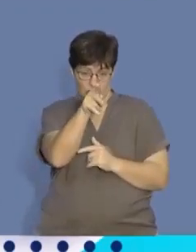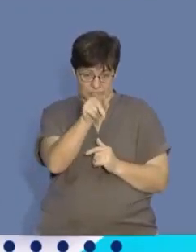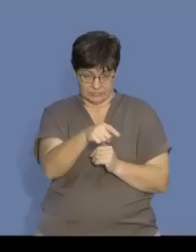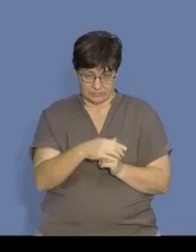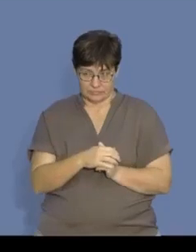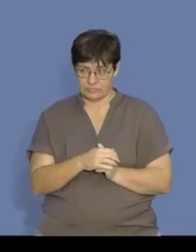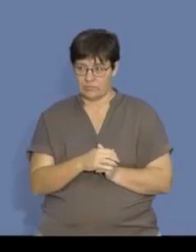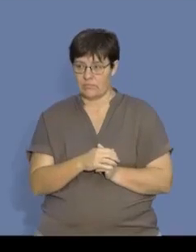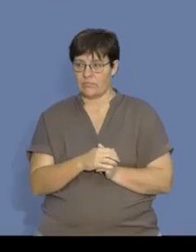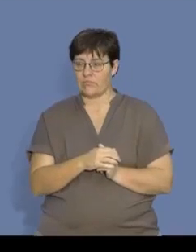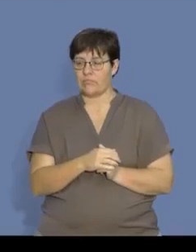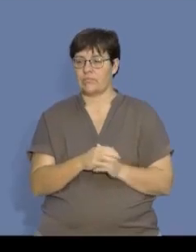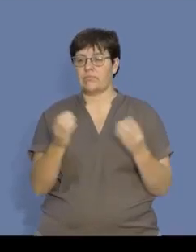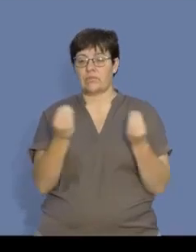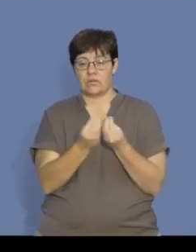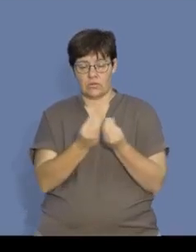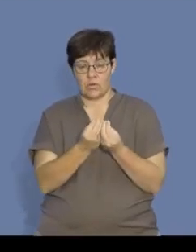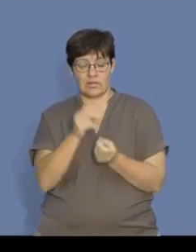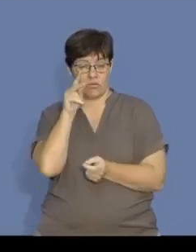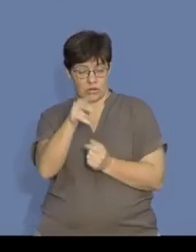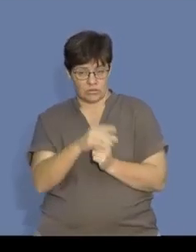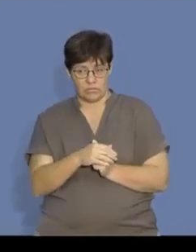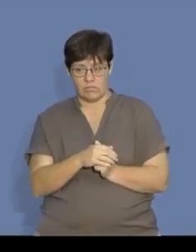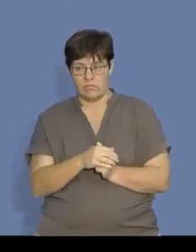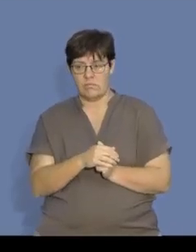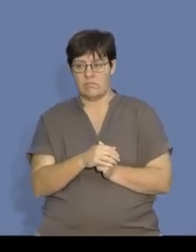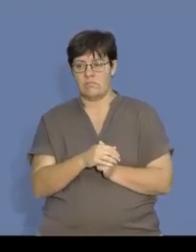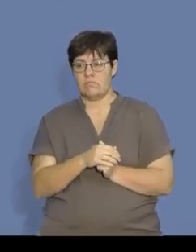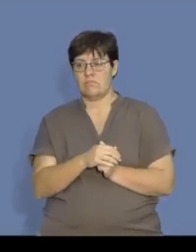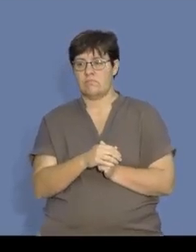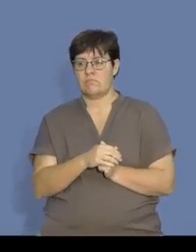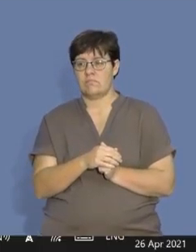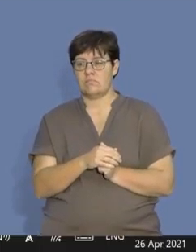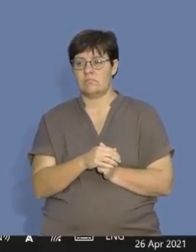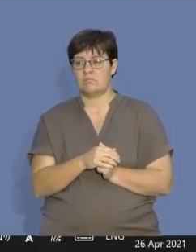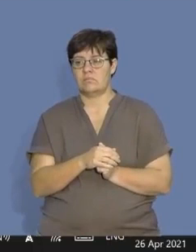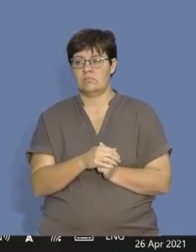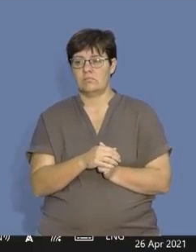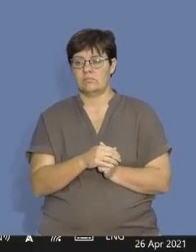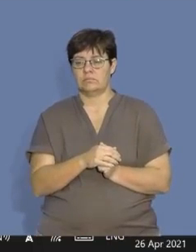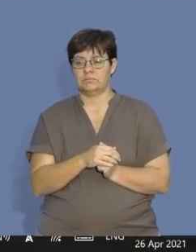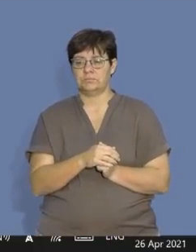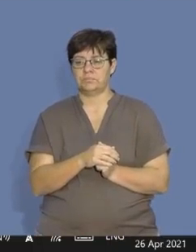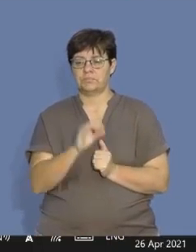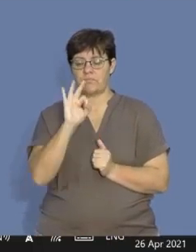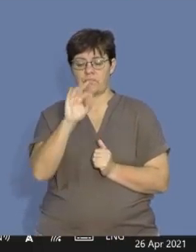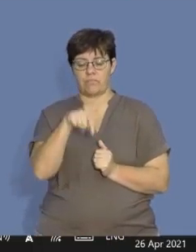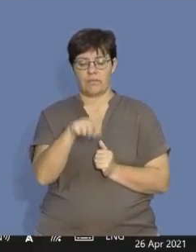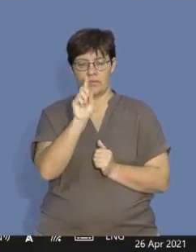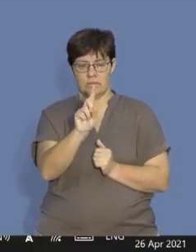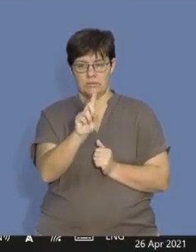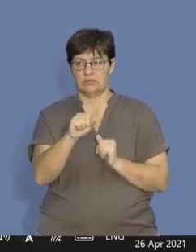ratios. So my stock figure as a ratio, so let's grab the calculator, right? So if I